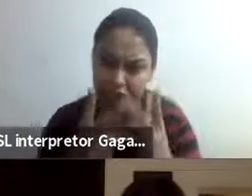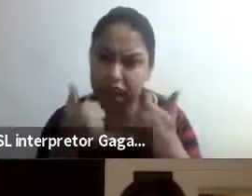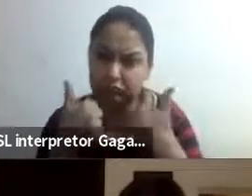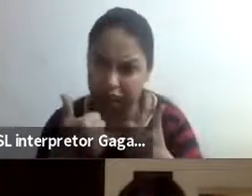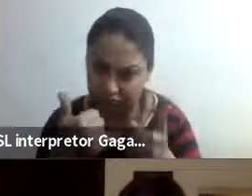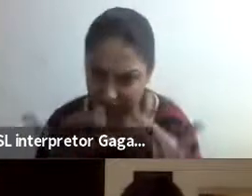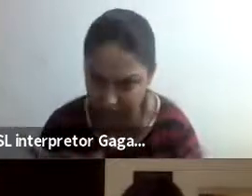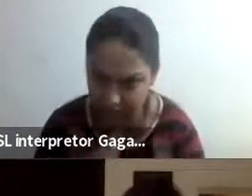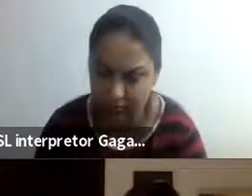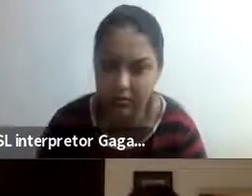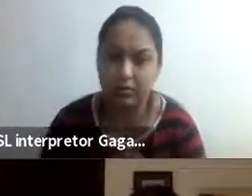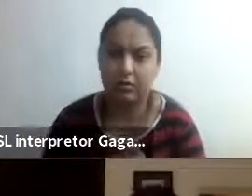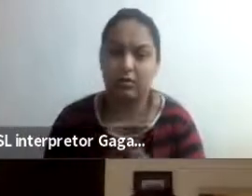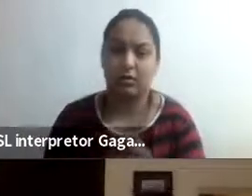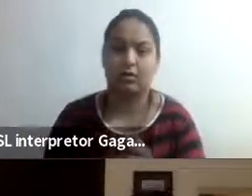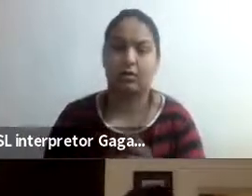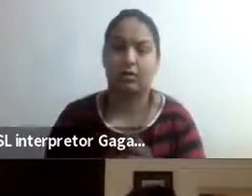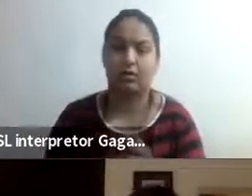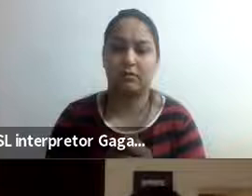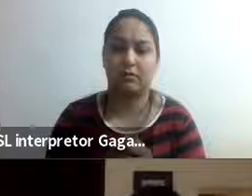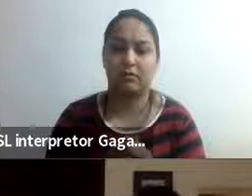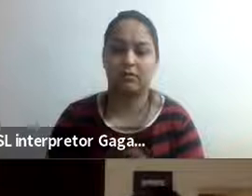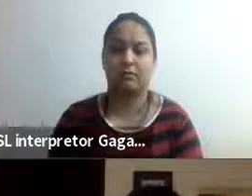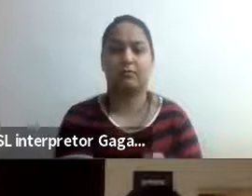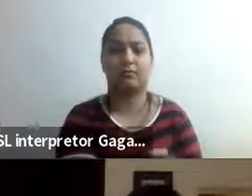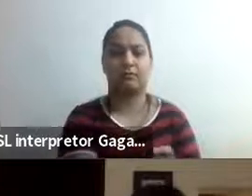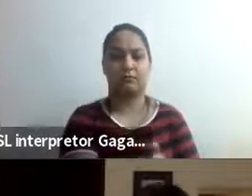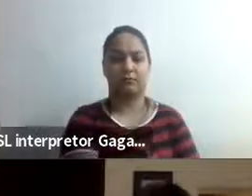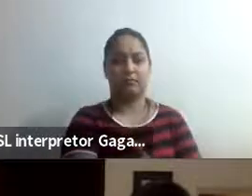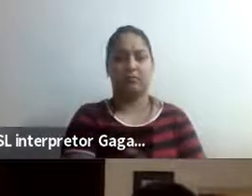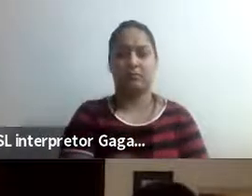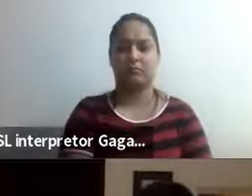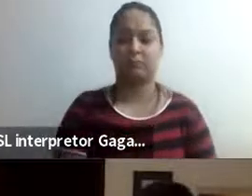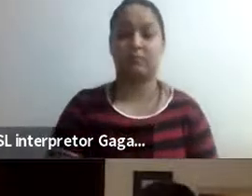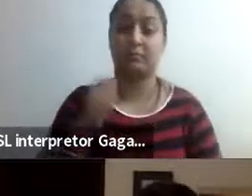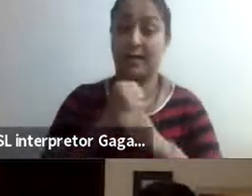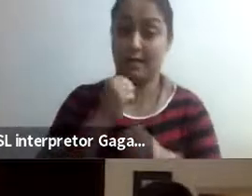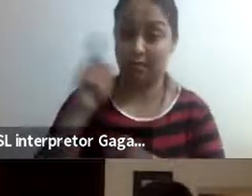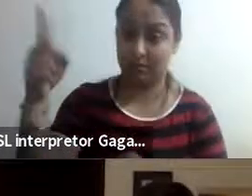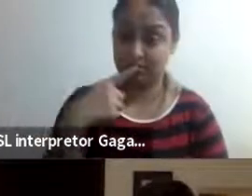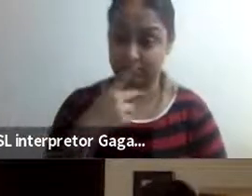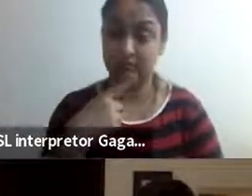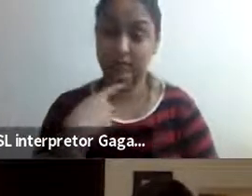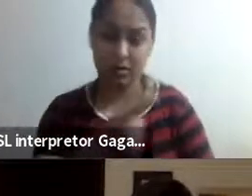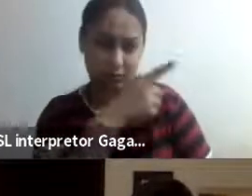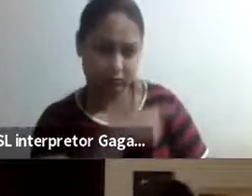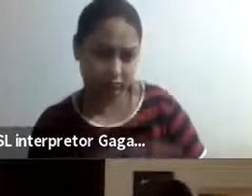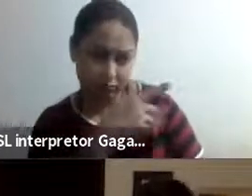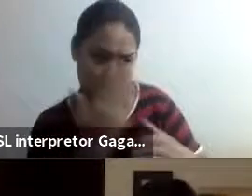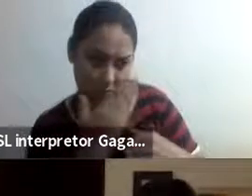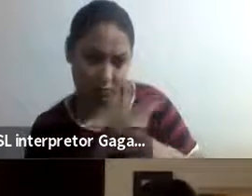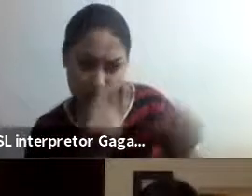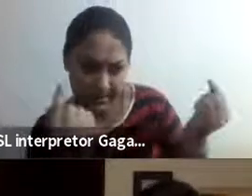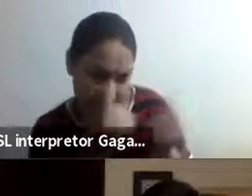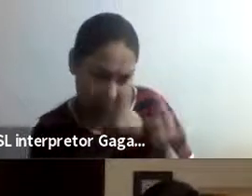indigenous artists, Jambawa Maravili and Kethi Maravili. And the government say to them, your work looks very similar. You should totally do a